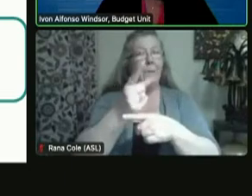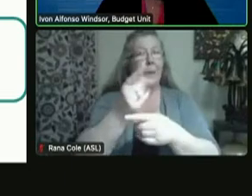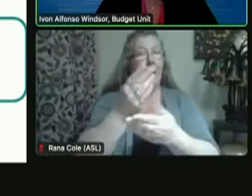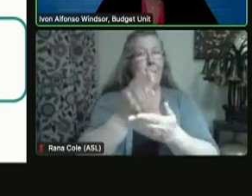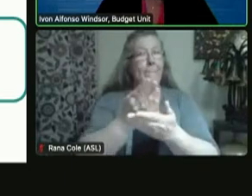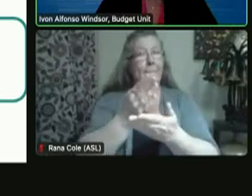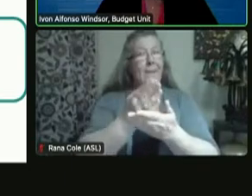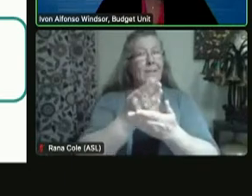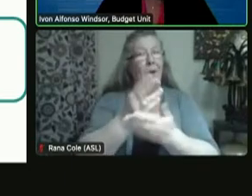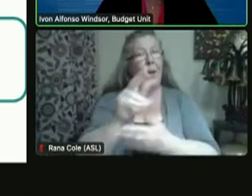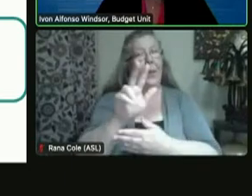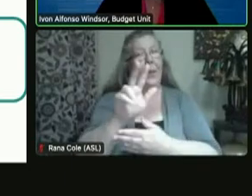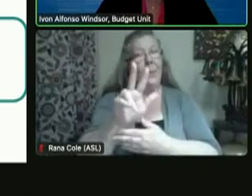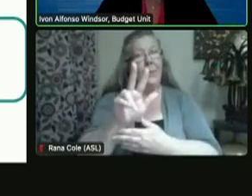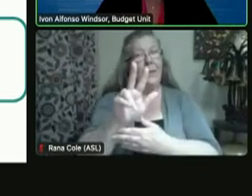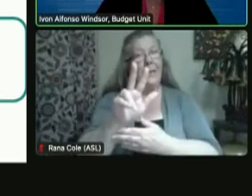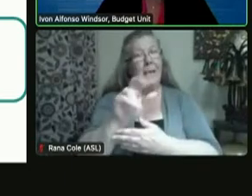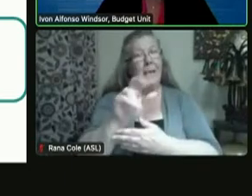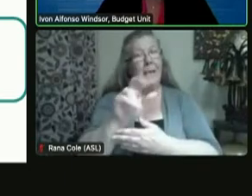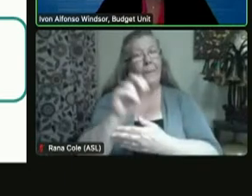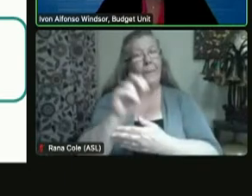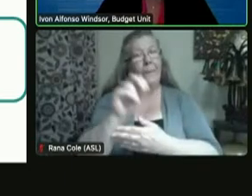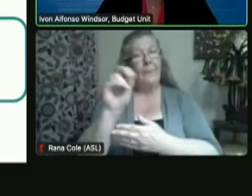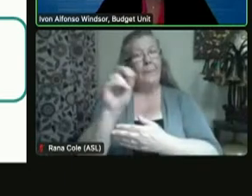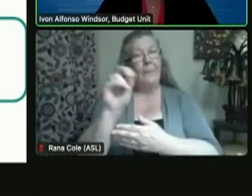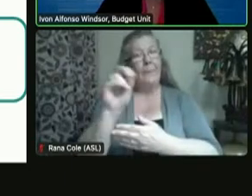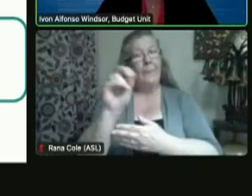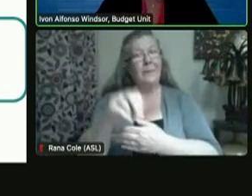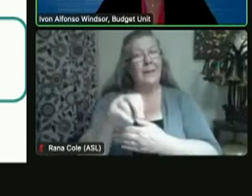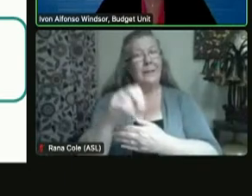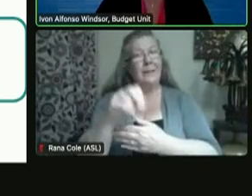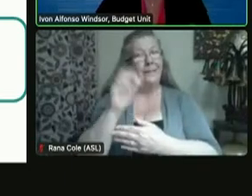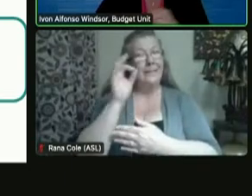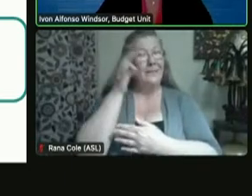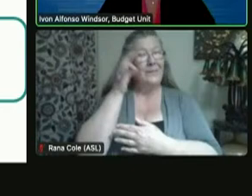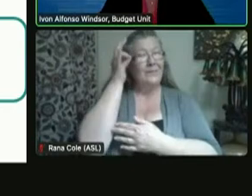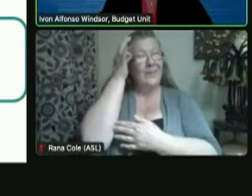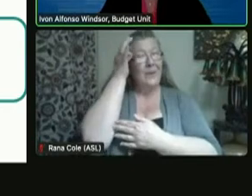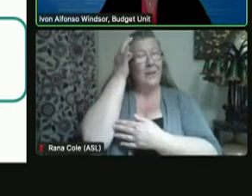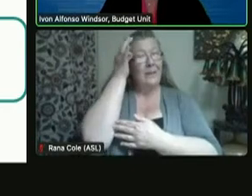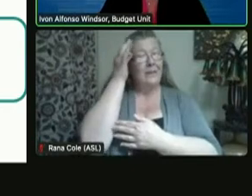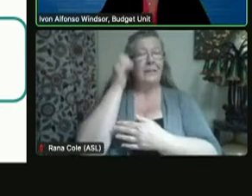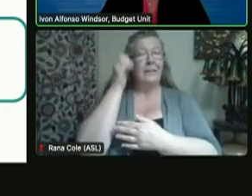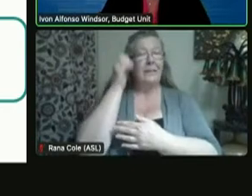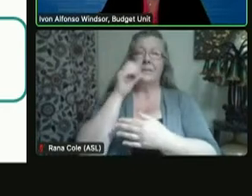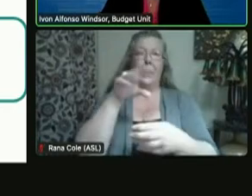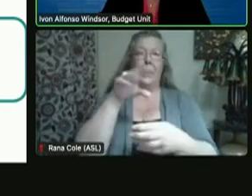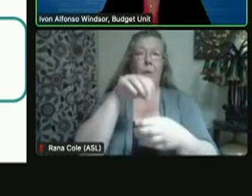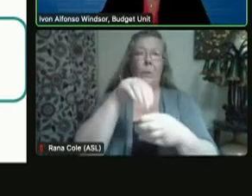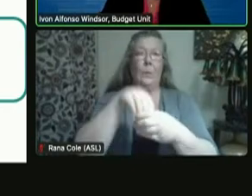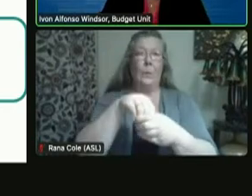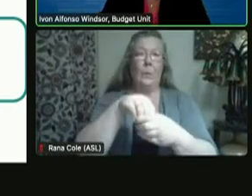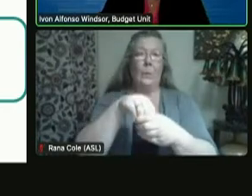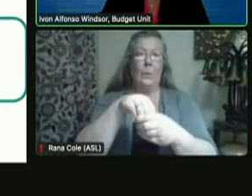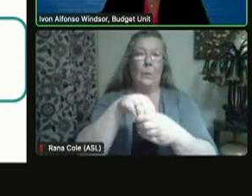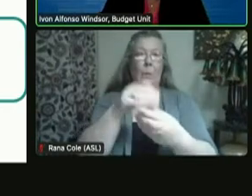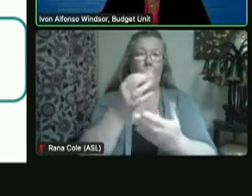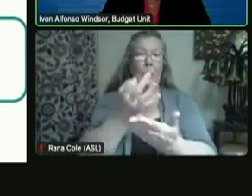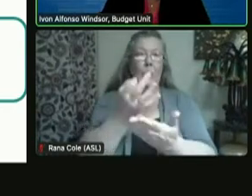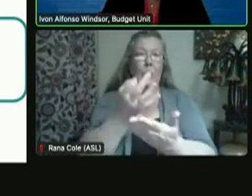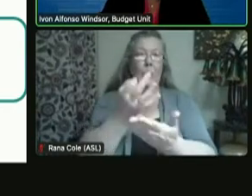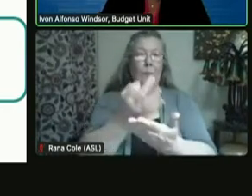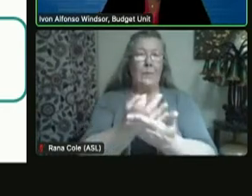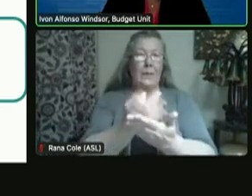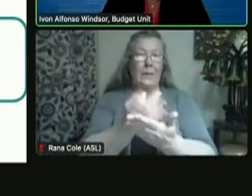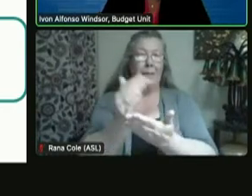funding. This does not include the funding that we have received from the federal government for COVID relief. That is